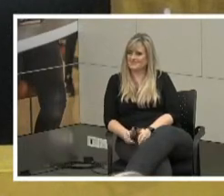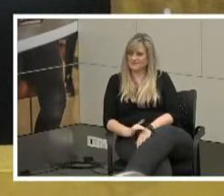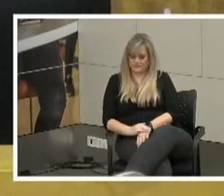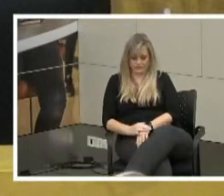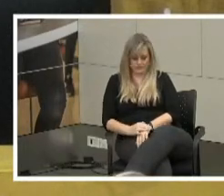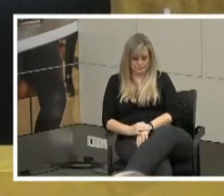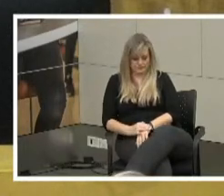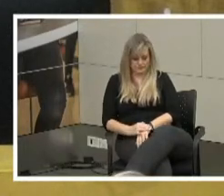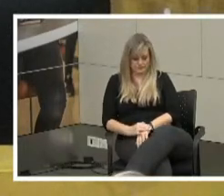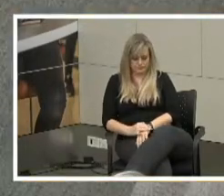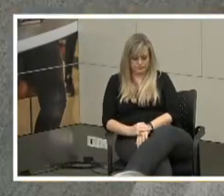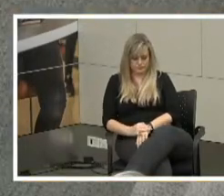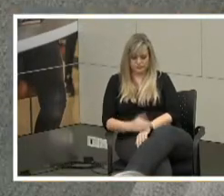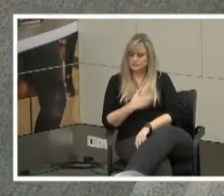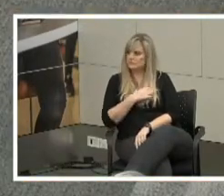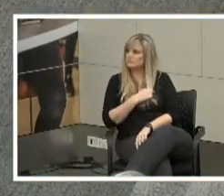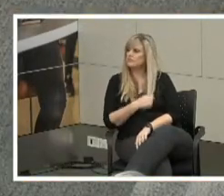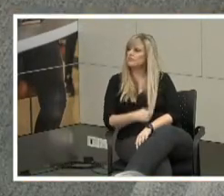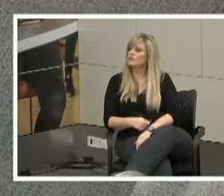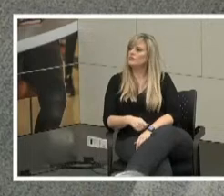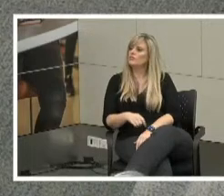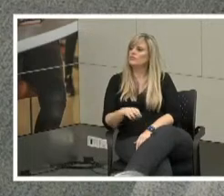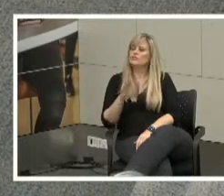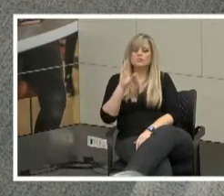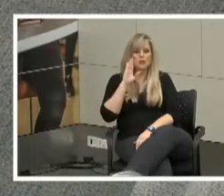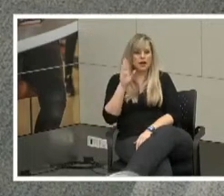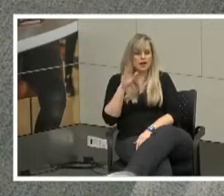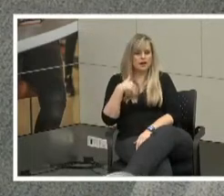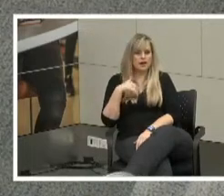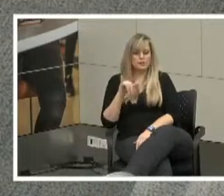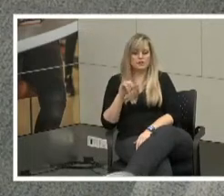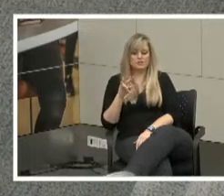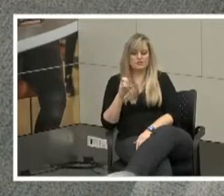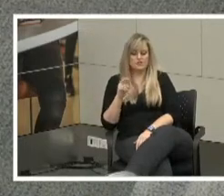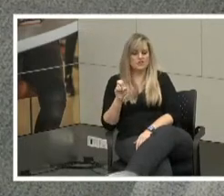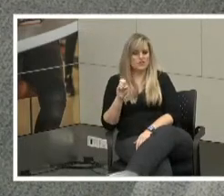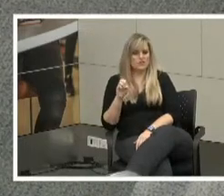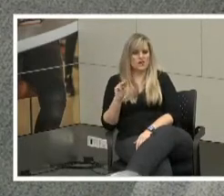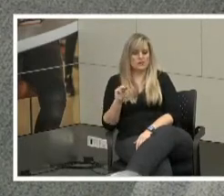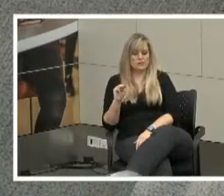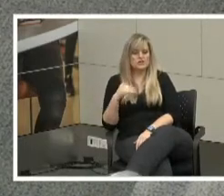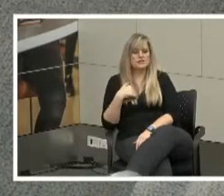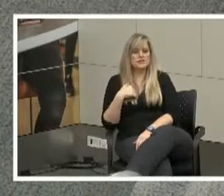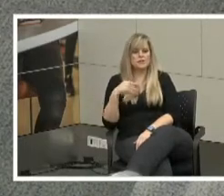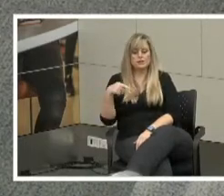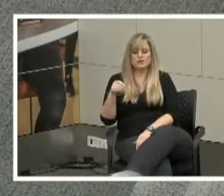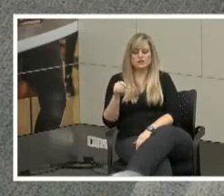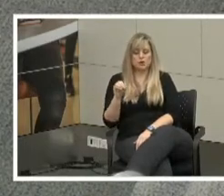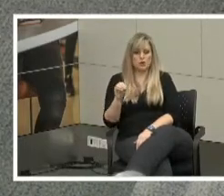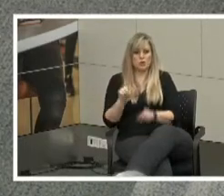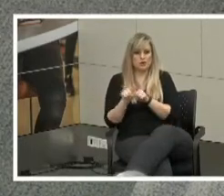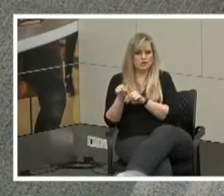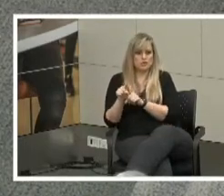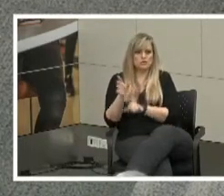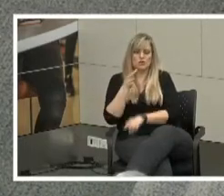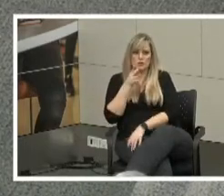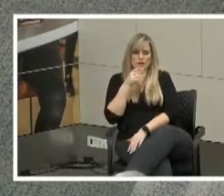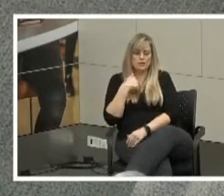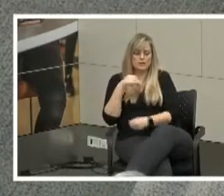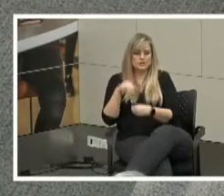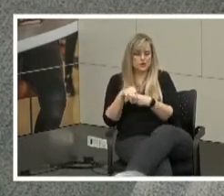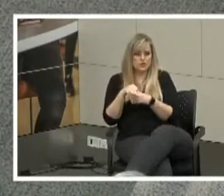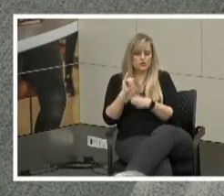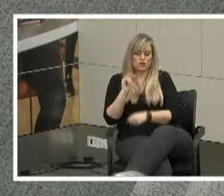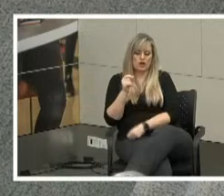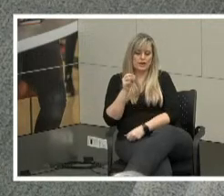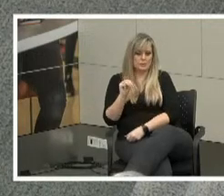you yes ma'am hi I'm ion Martinez a 12y year PTO and former Wharton parent please vote Yes on item